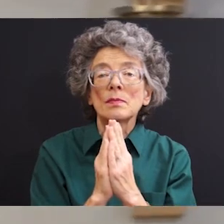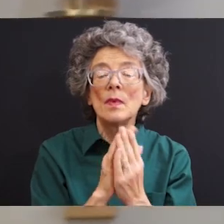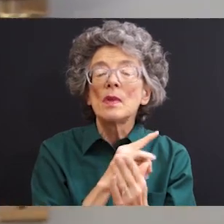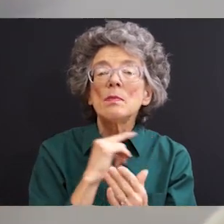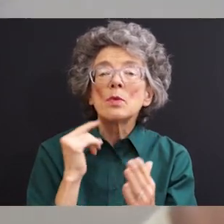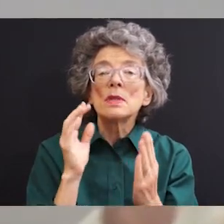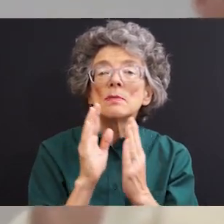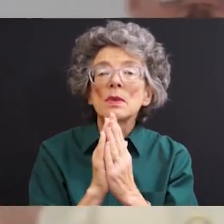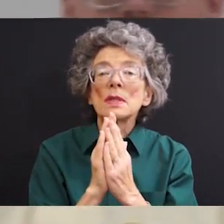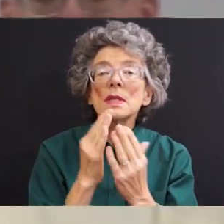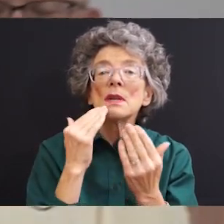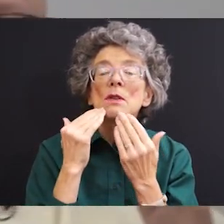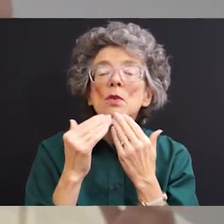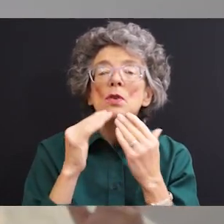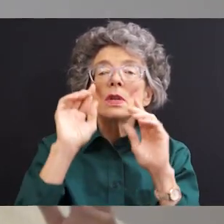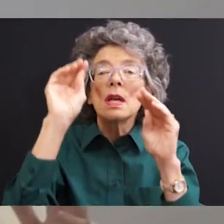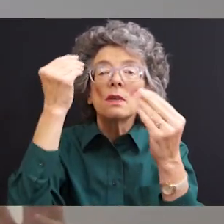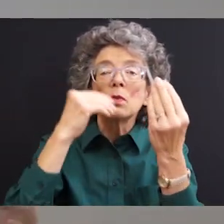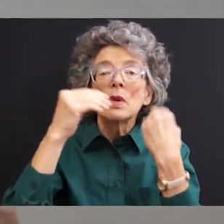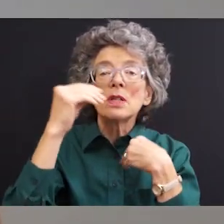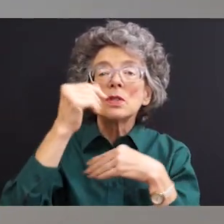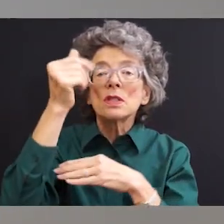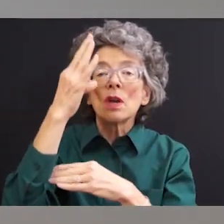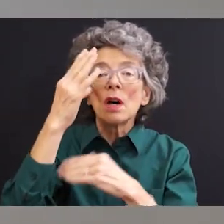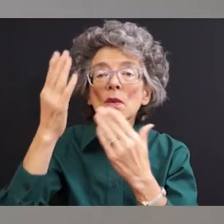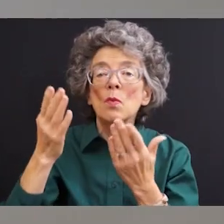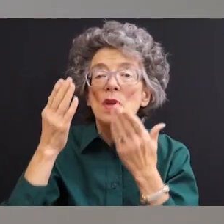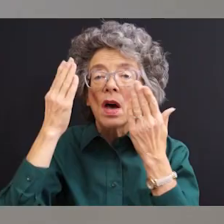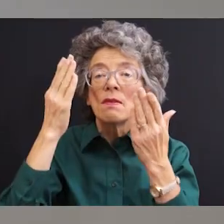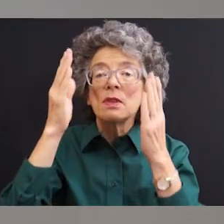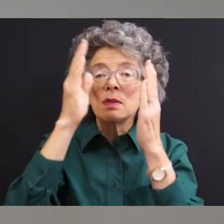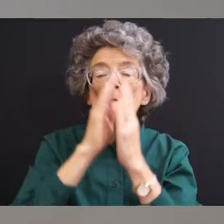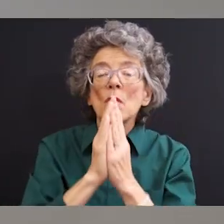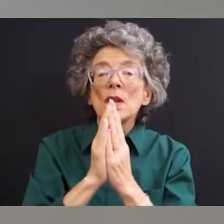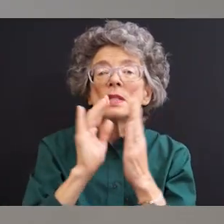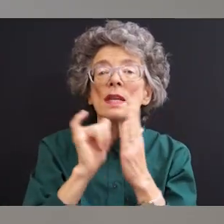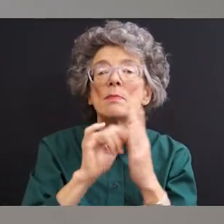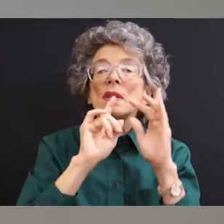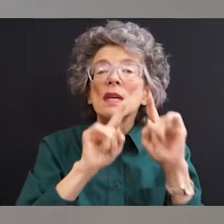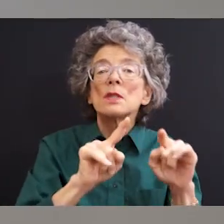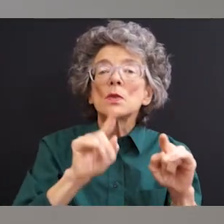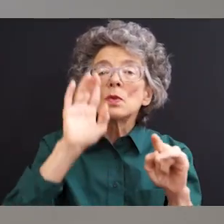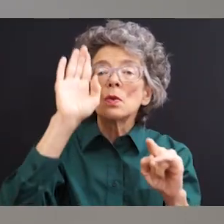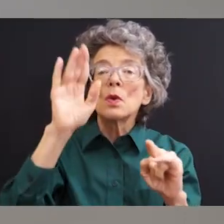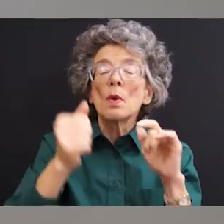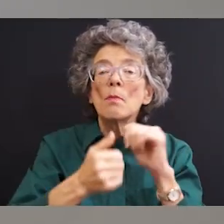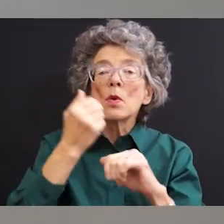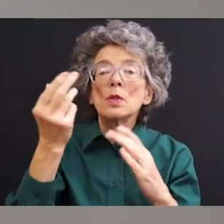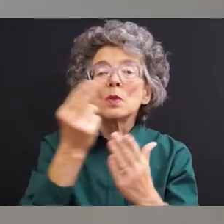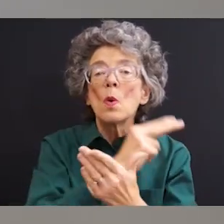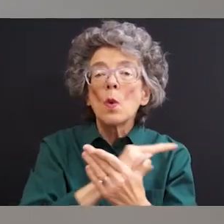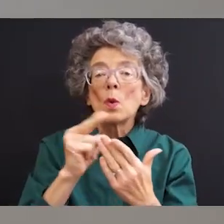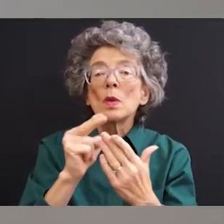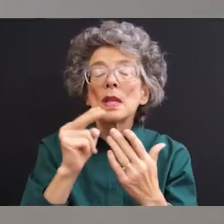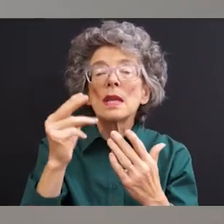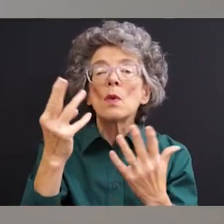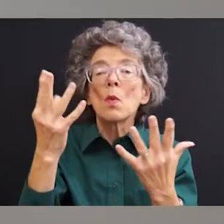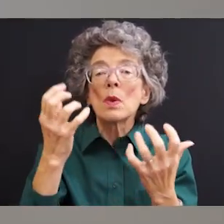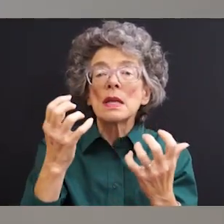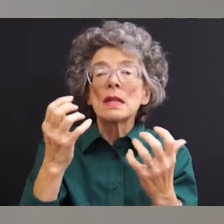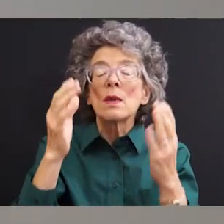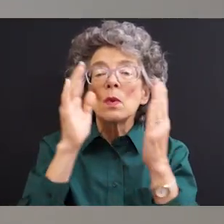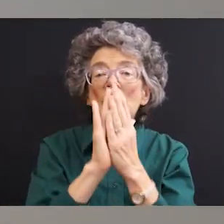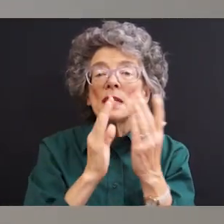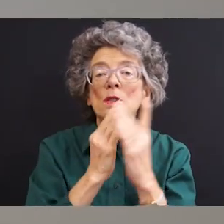Good and gracious God, we offer these prayers and petitions that they might be answered according to your most holy will, and we ask this through Christ